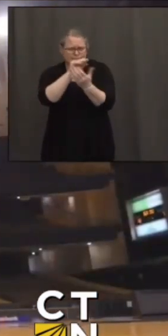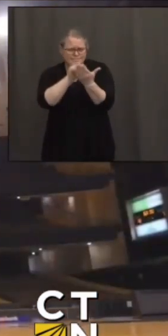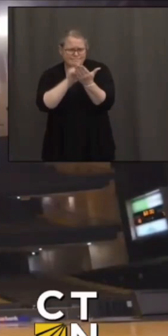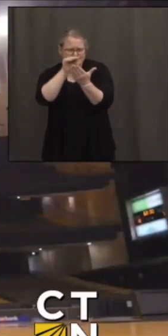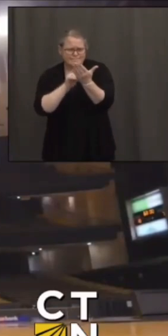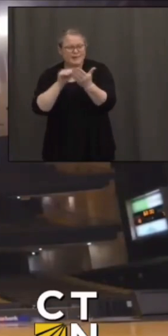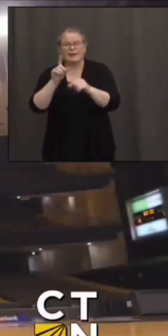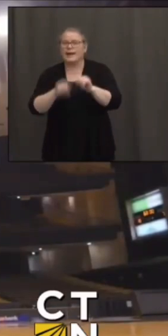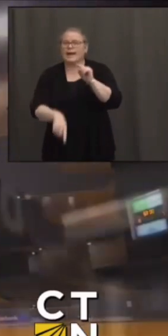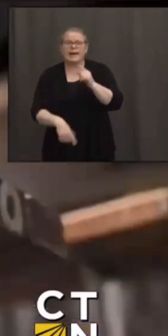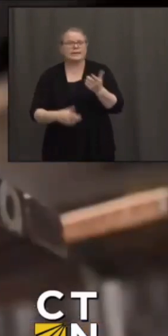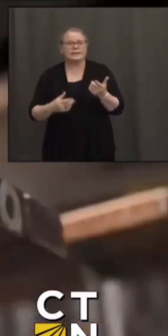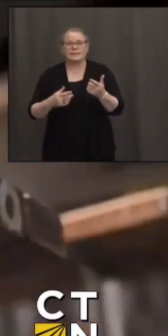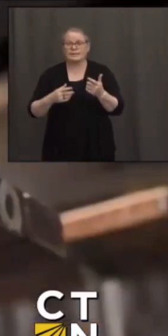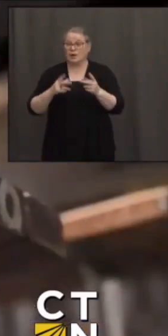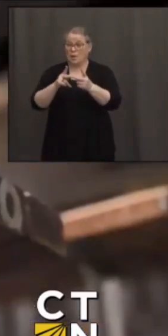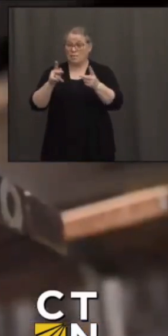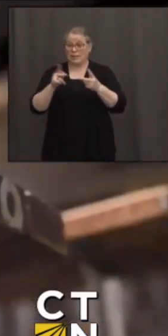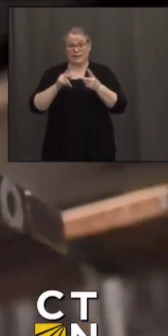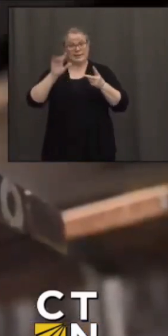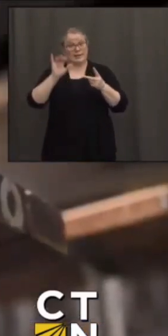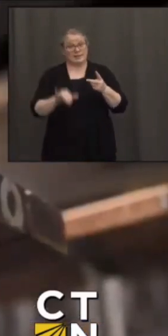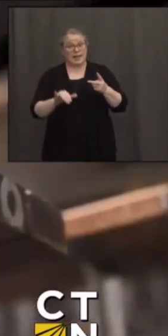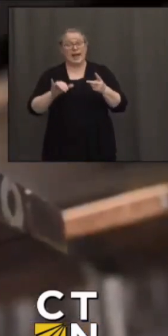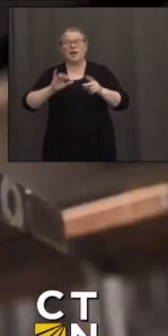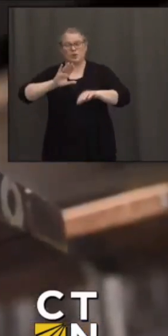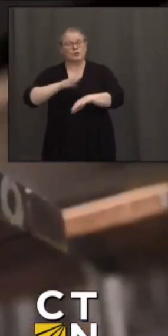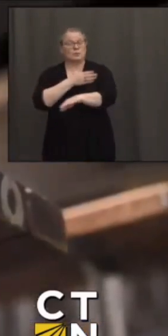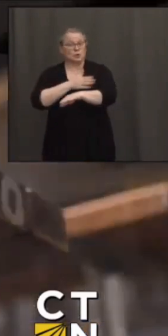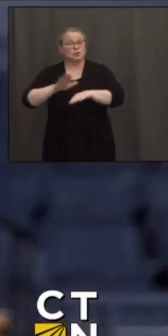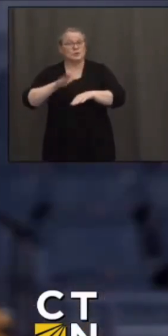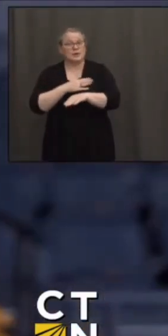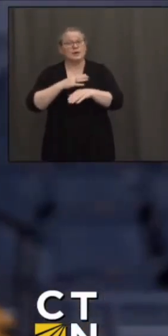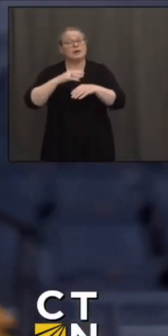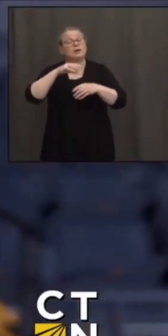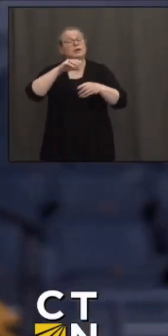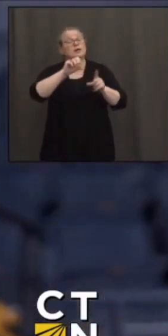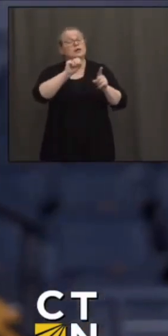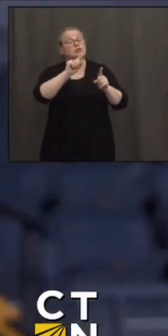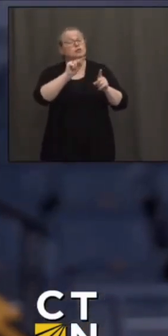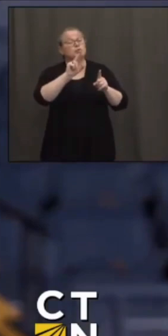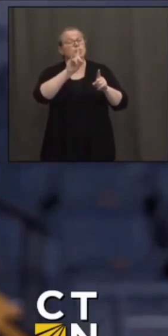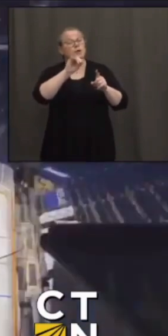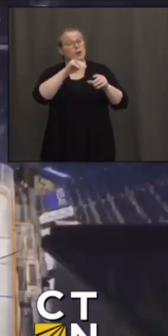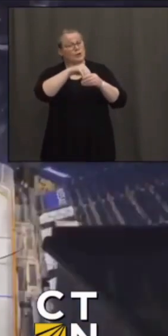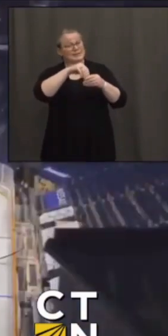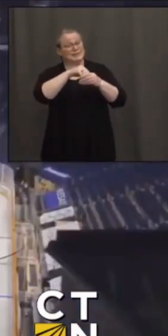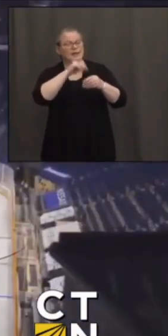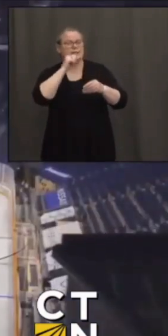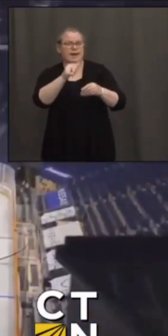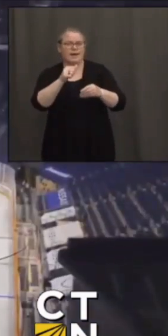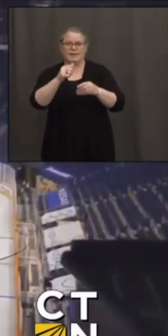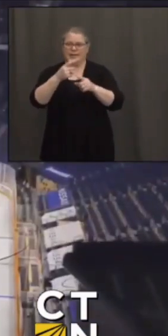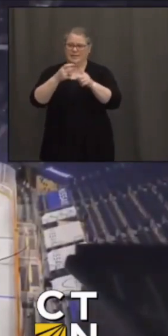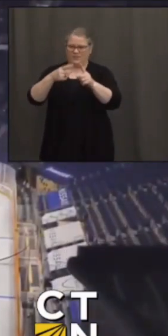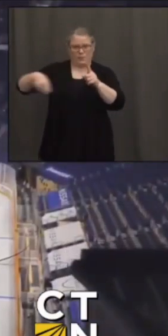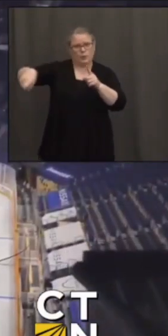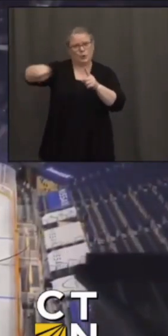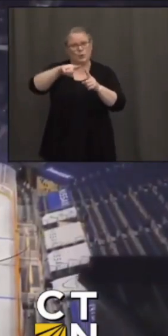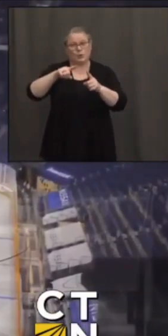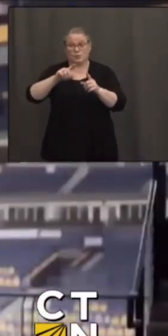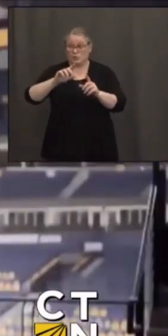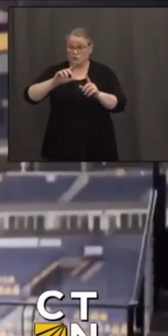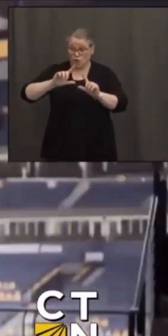soundtrack for places like this, and it isn't made in a studio. It's made by you. So when it's your turn to get the